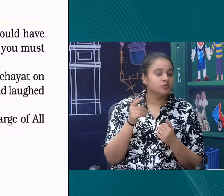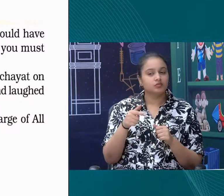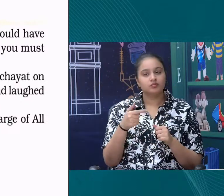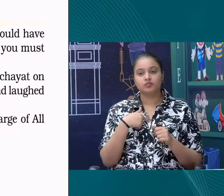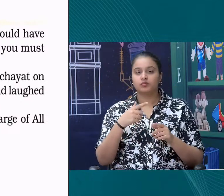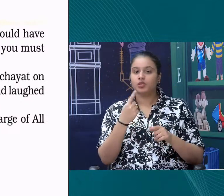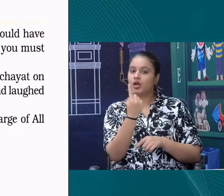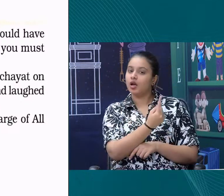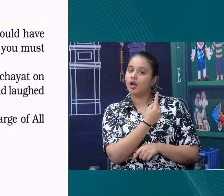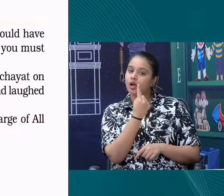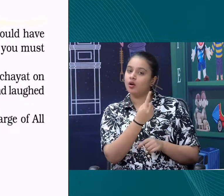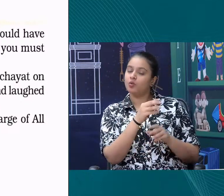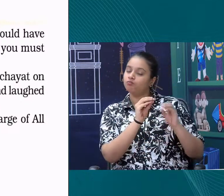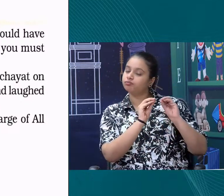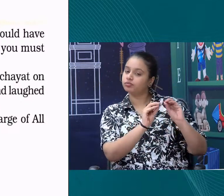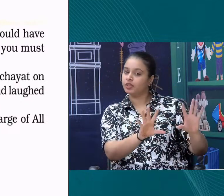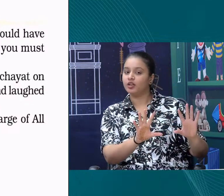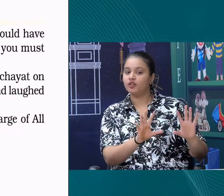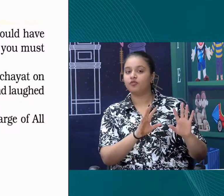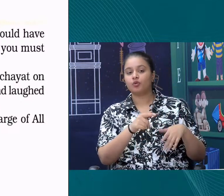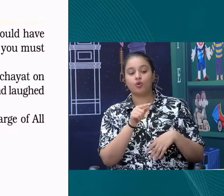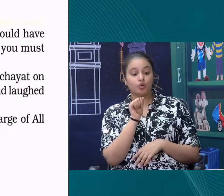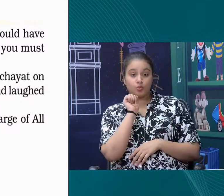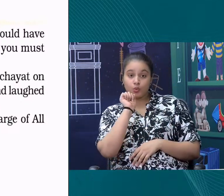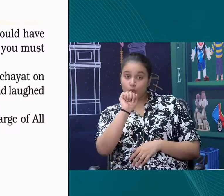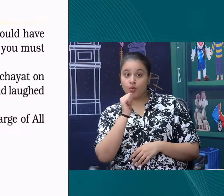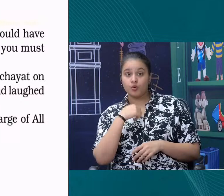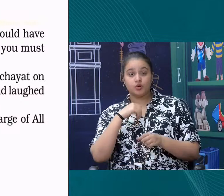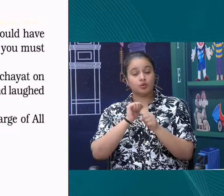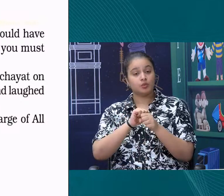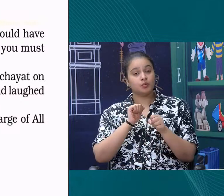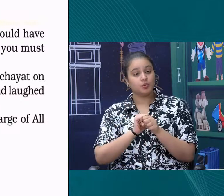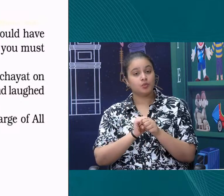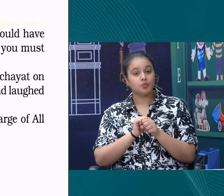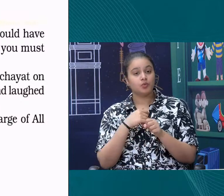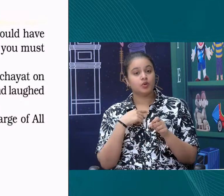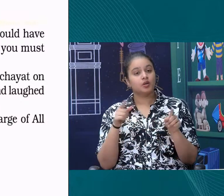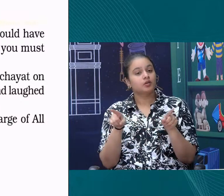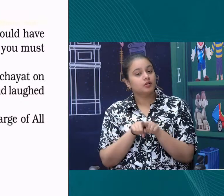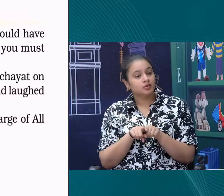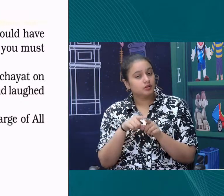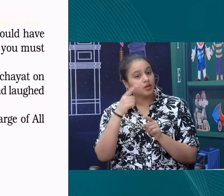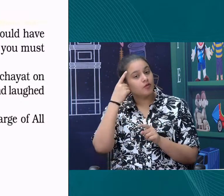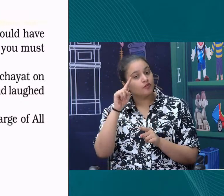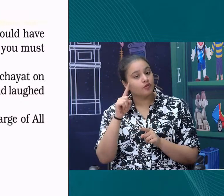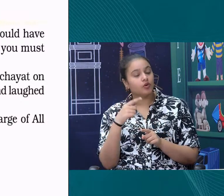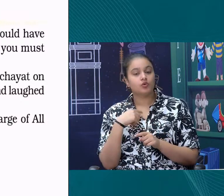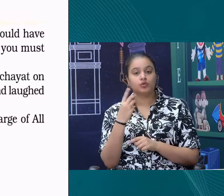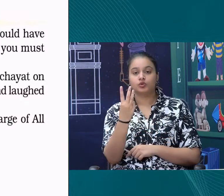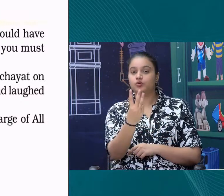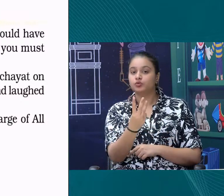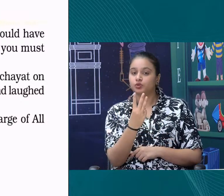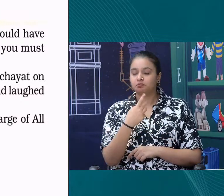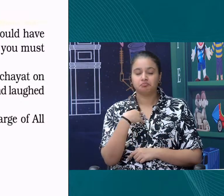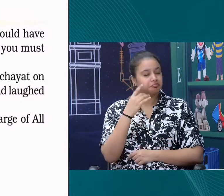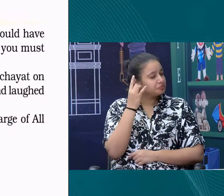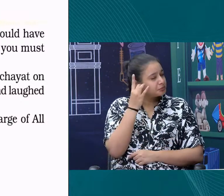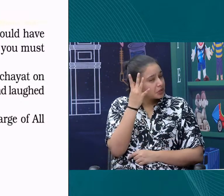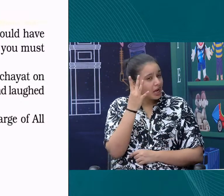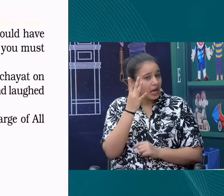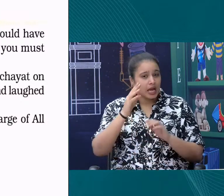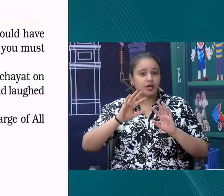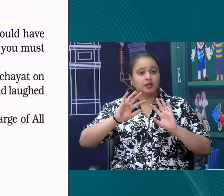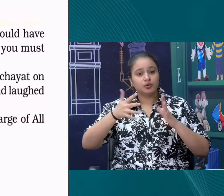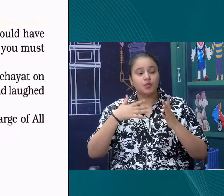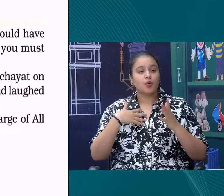to leave him alone, and you must work double time to make up for it." That made the three very angry, and they